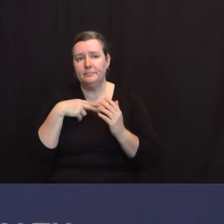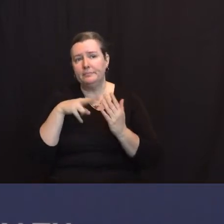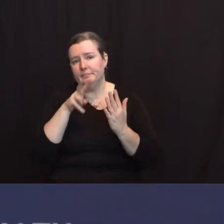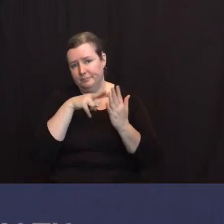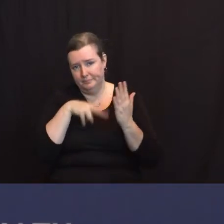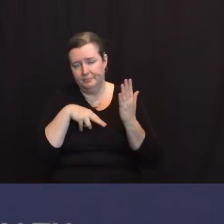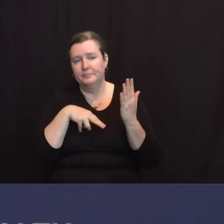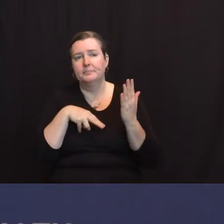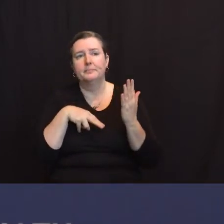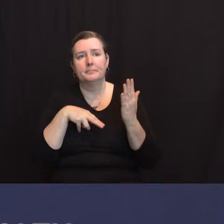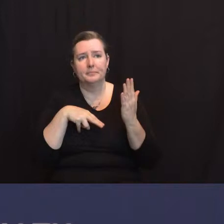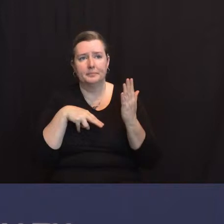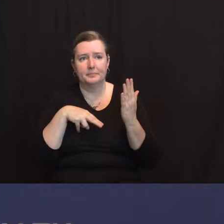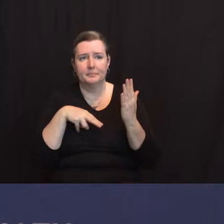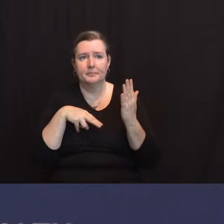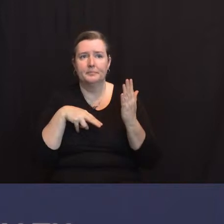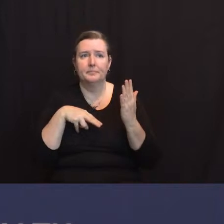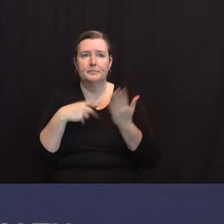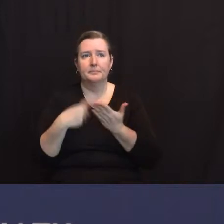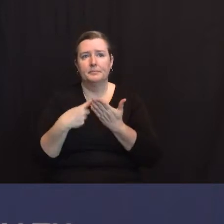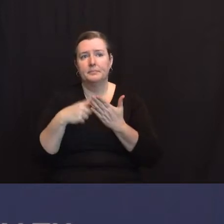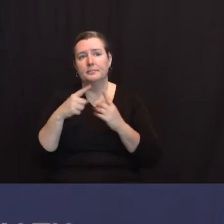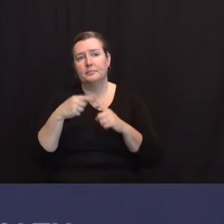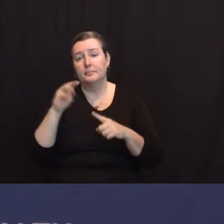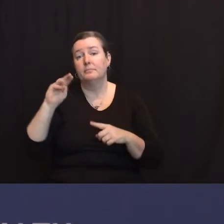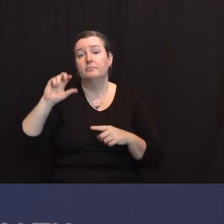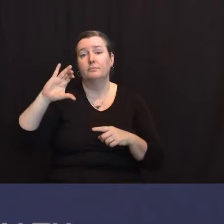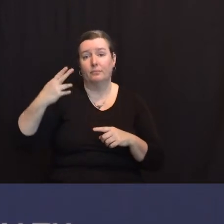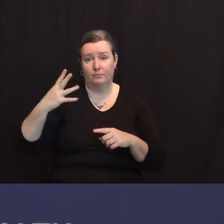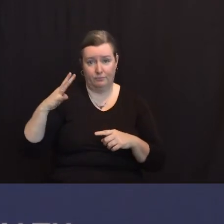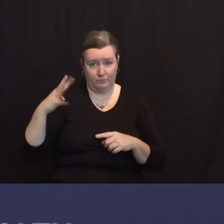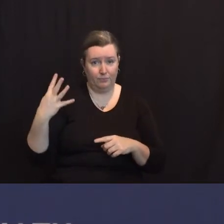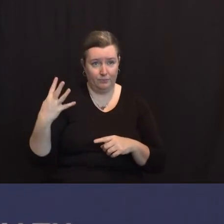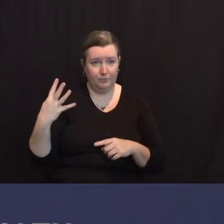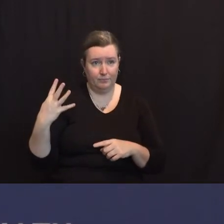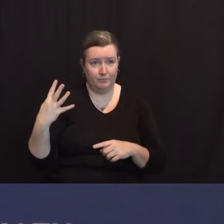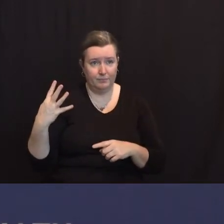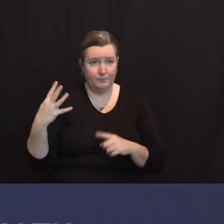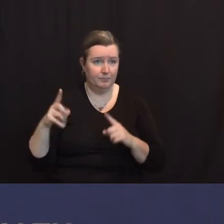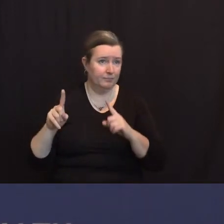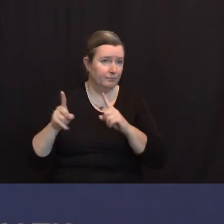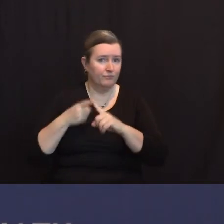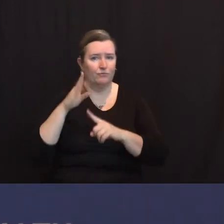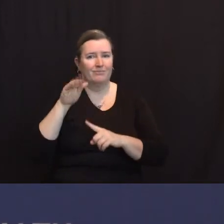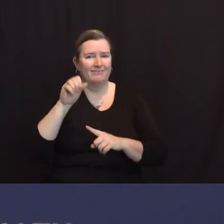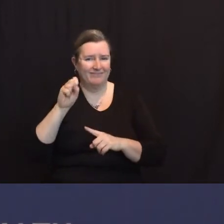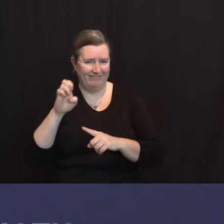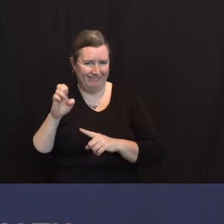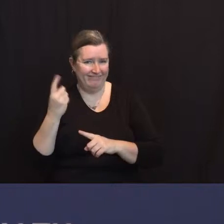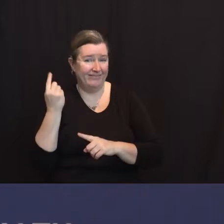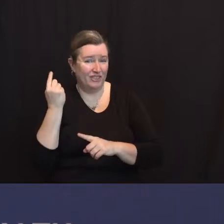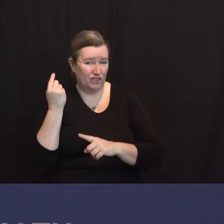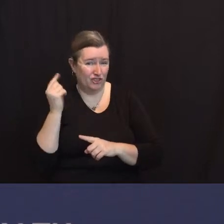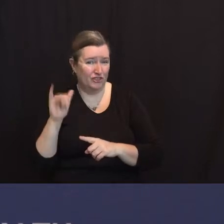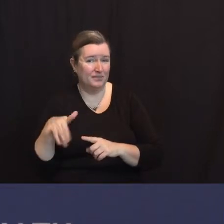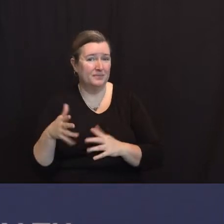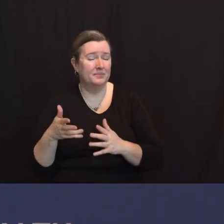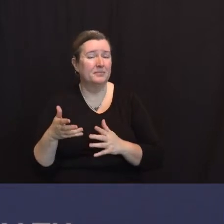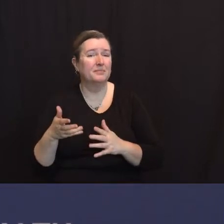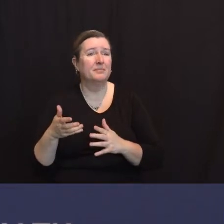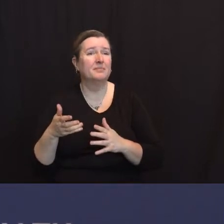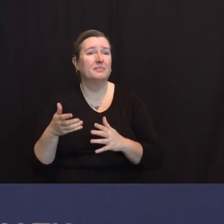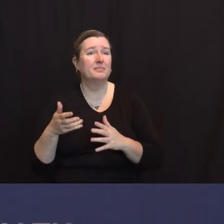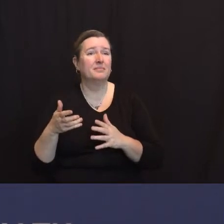we're talking about March 4th when we had our first case. I looked up, Judy, what you said on April 2nd at